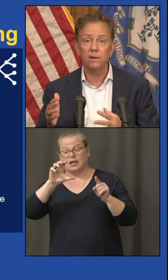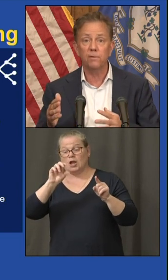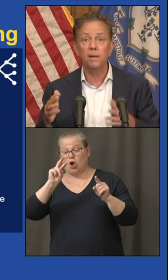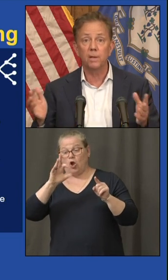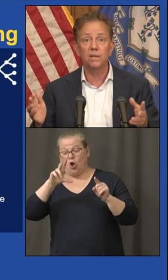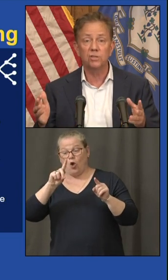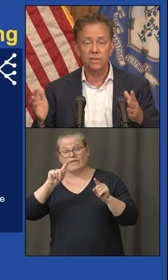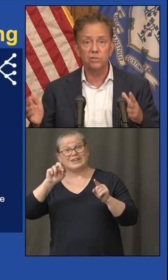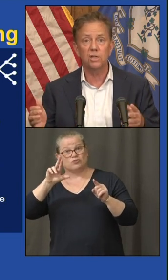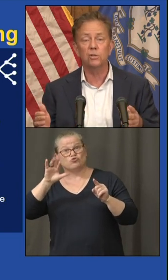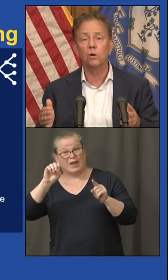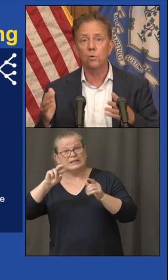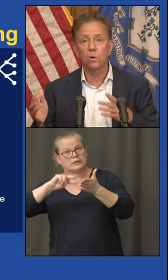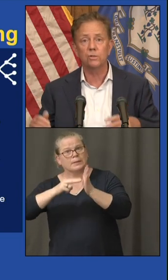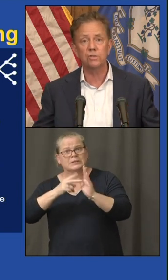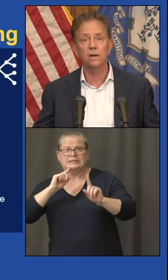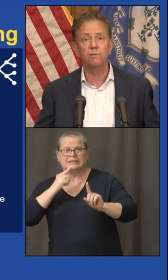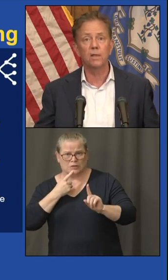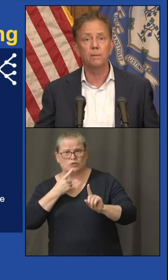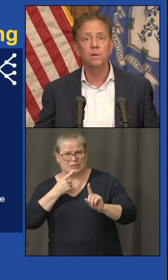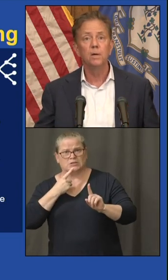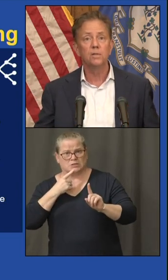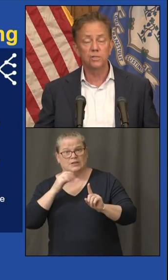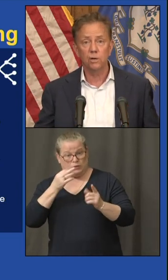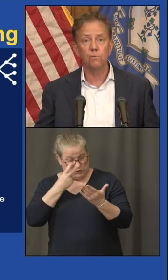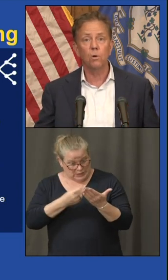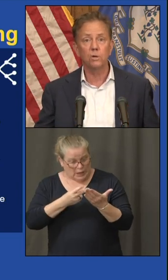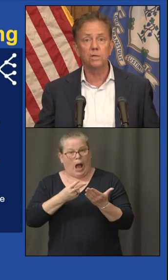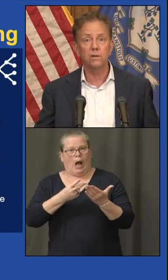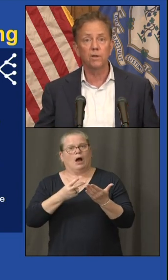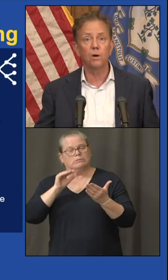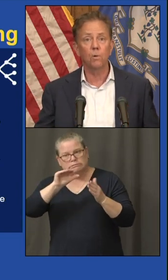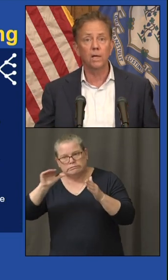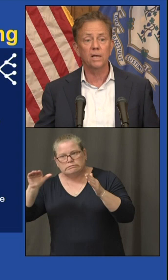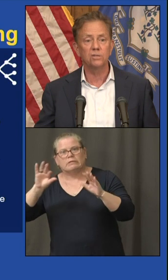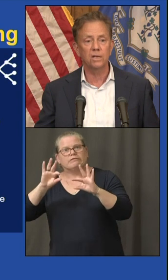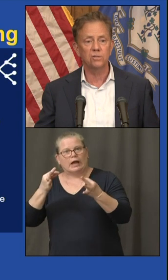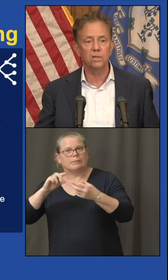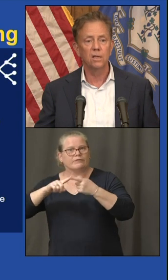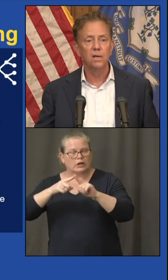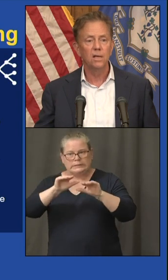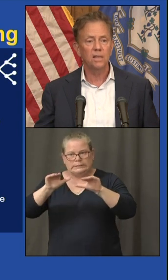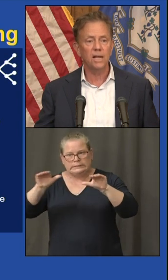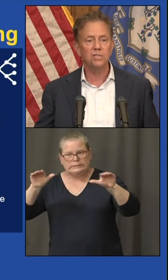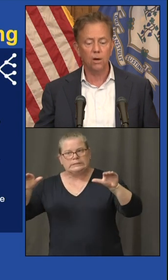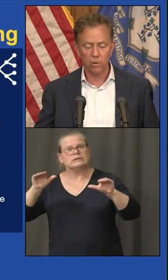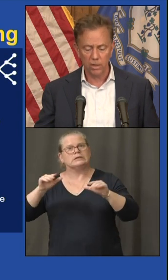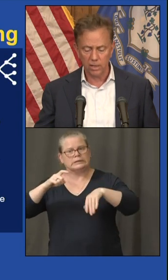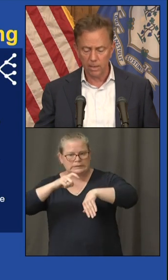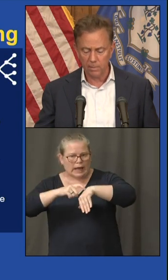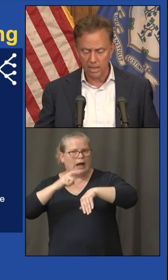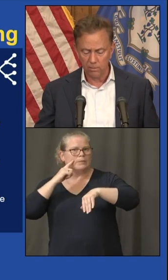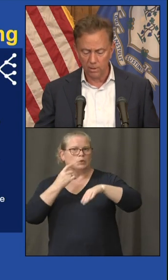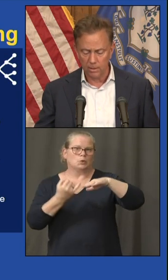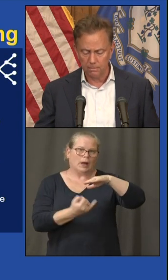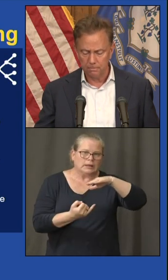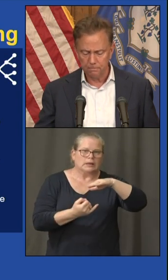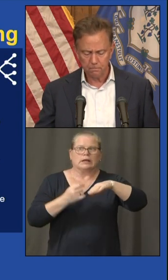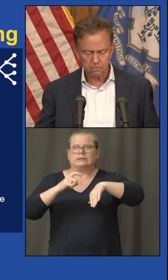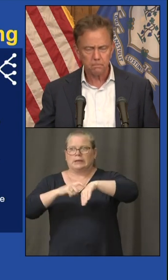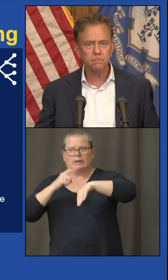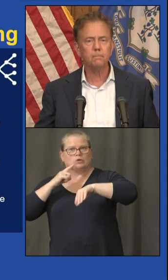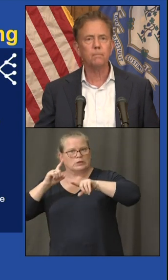it's time for them to get tested at no cost, time for them to self-quarantine if they don't want to get tested. That's how we're going to keep